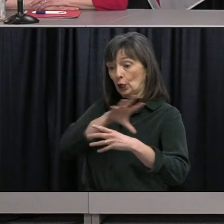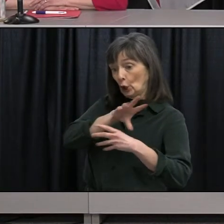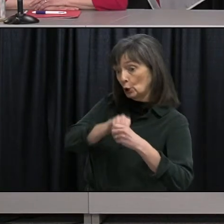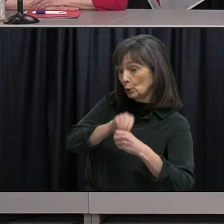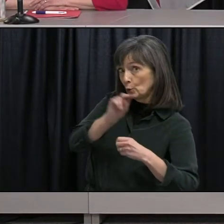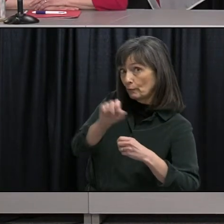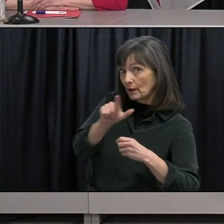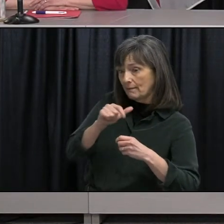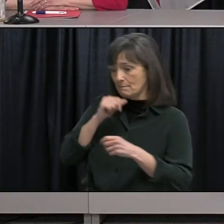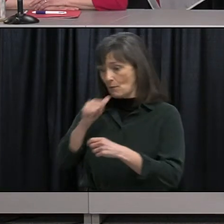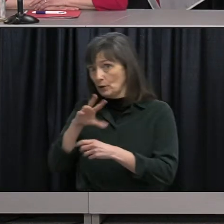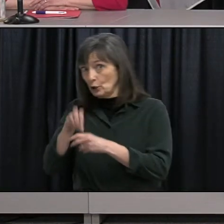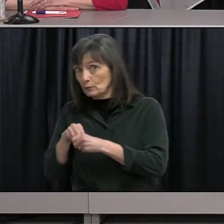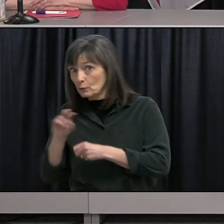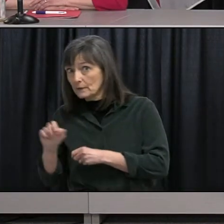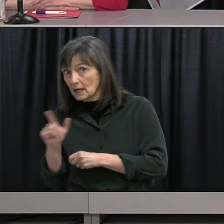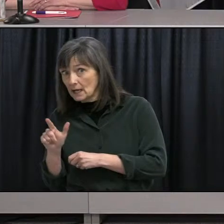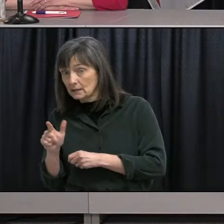Fury, have you said,